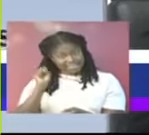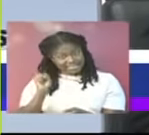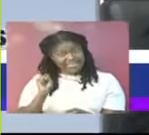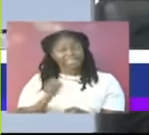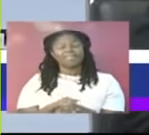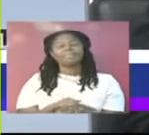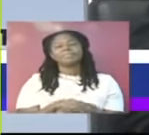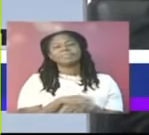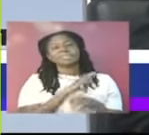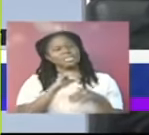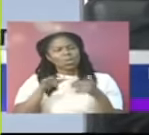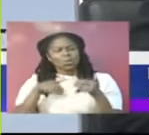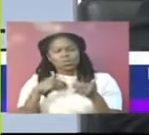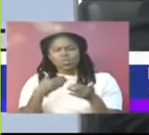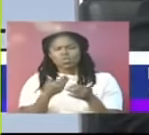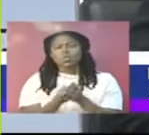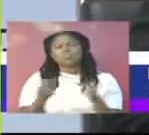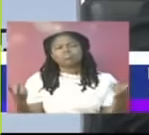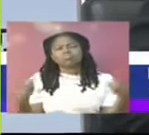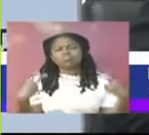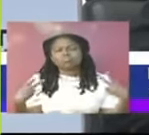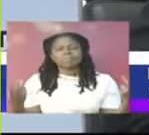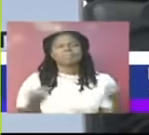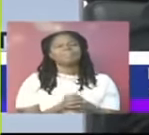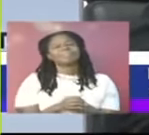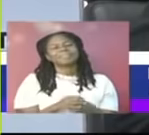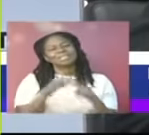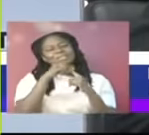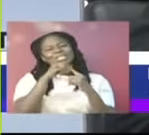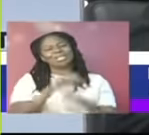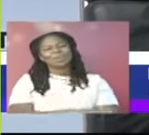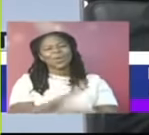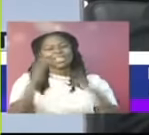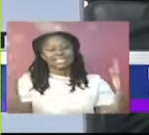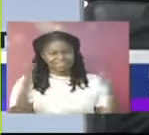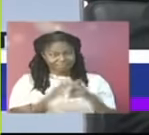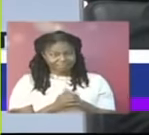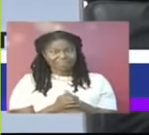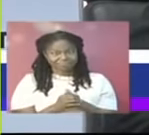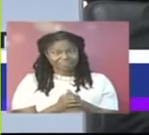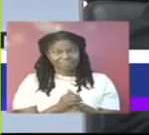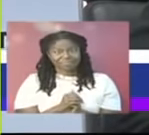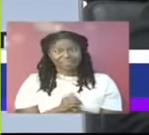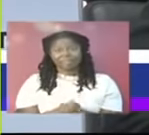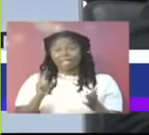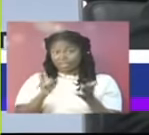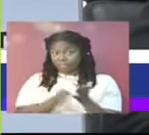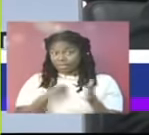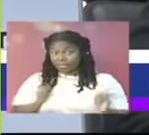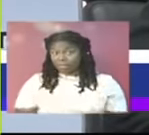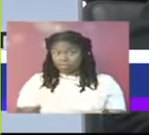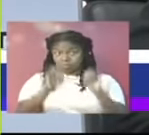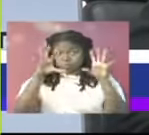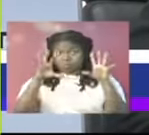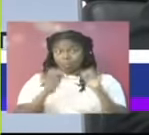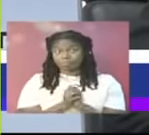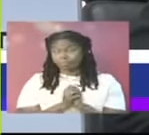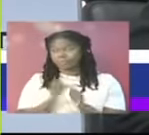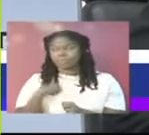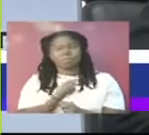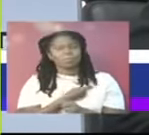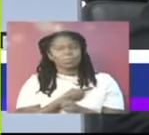the listening and viewing audience, special good morning. Today we move quickly into our first slide as we take a look at